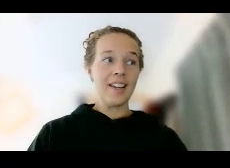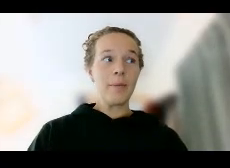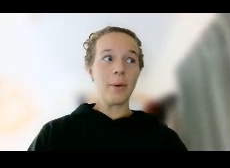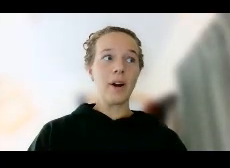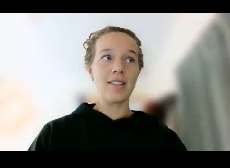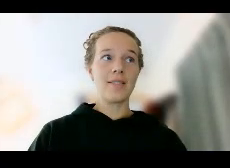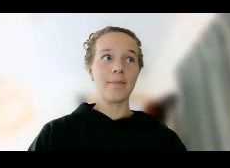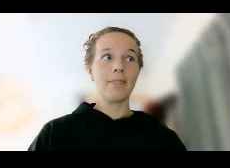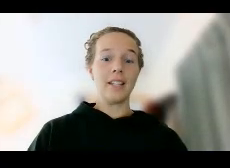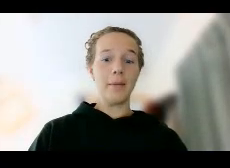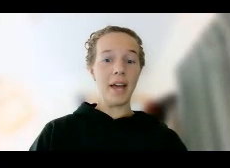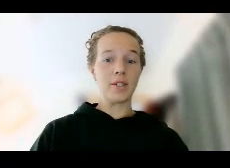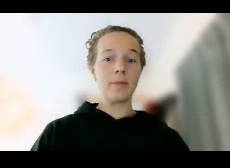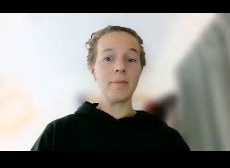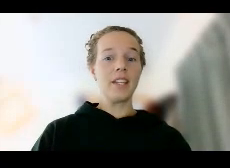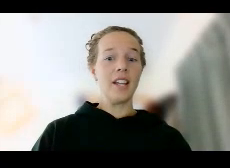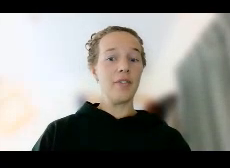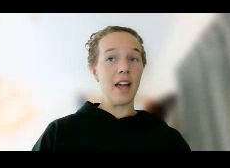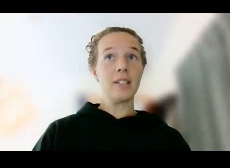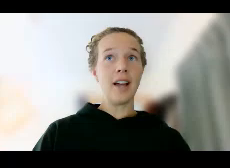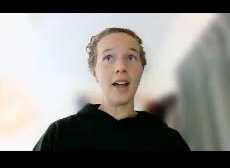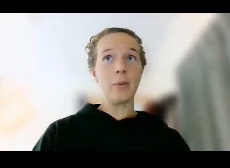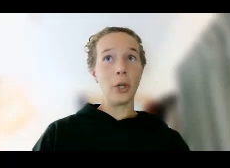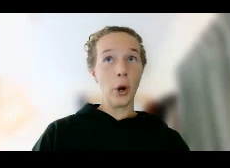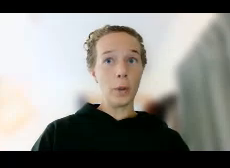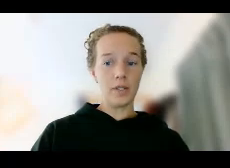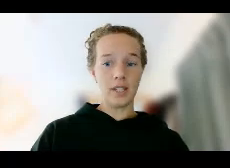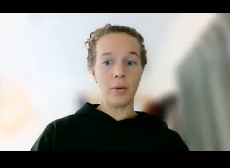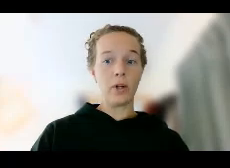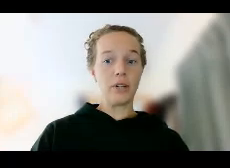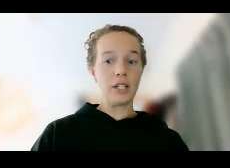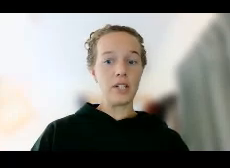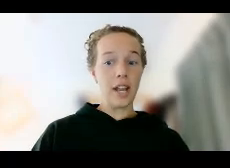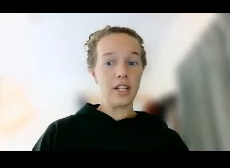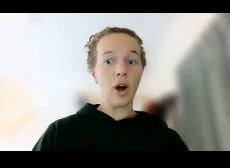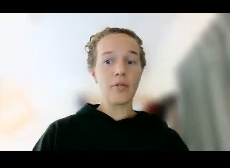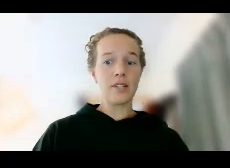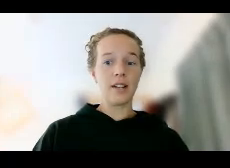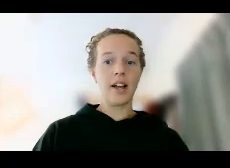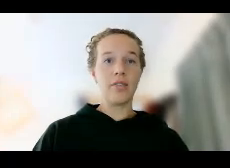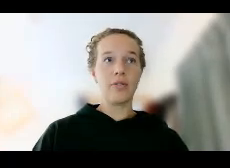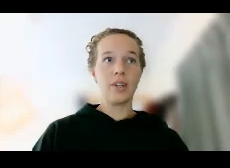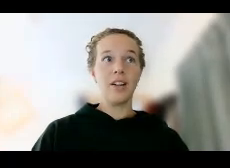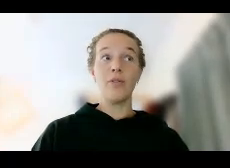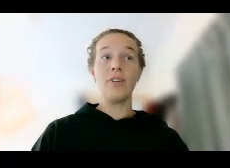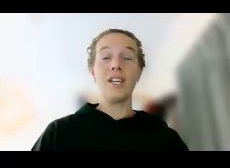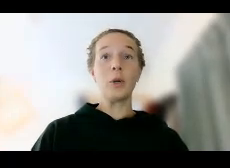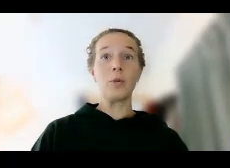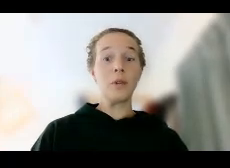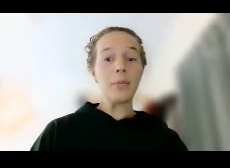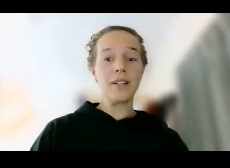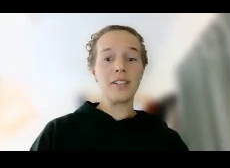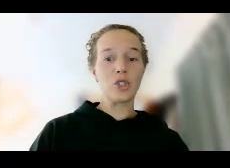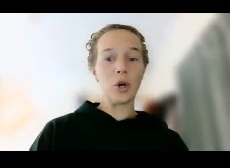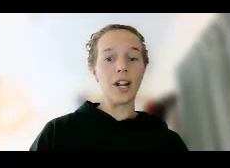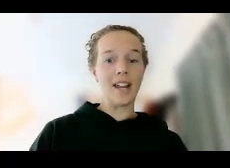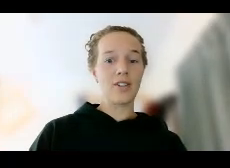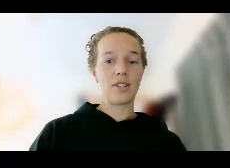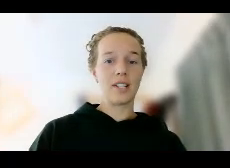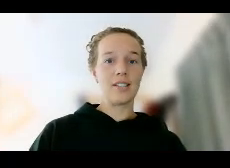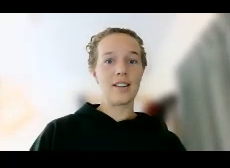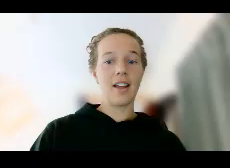like. Because imagine if every time an old seawall reached the end of its life, we could rebuild